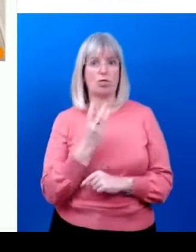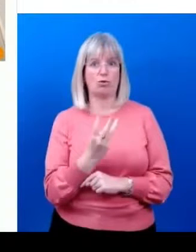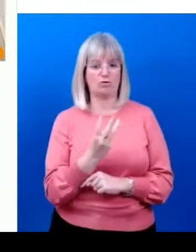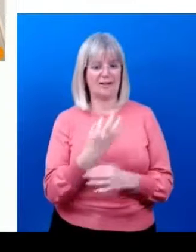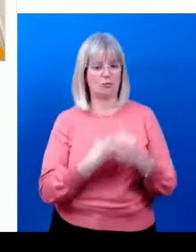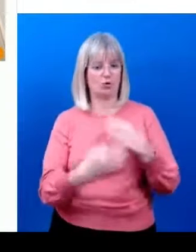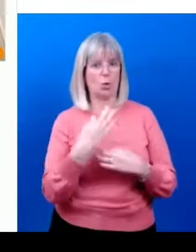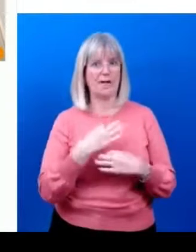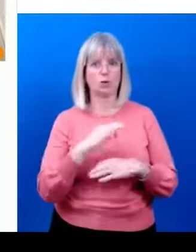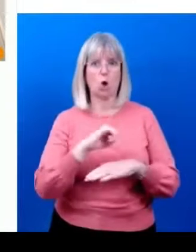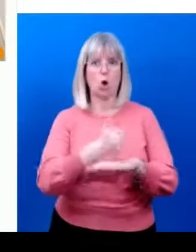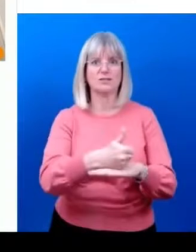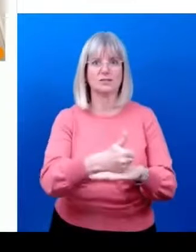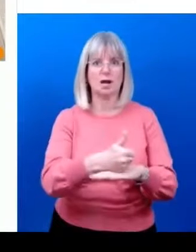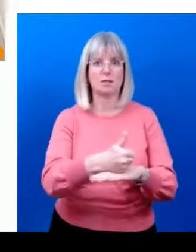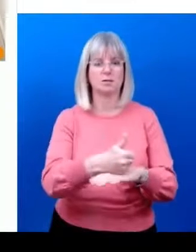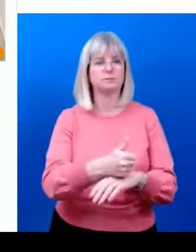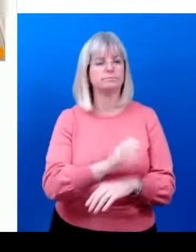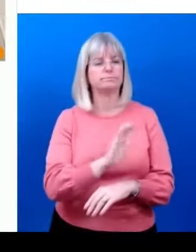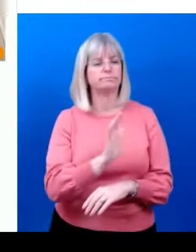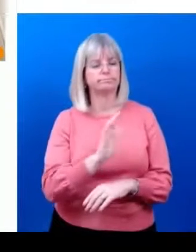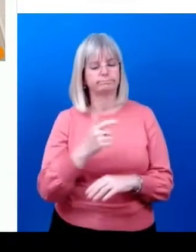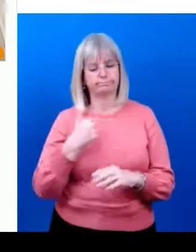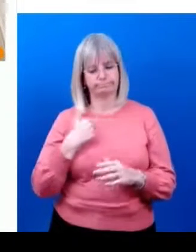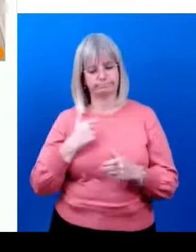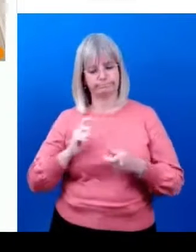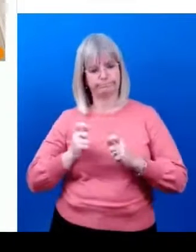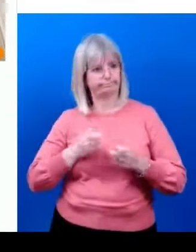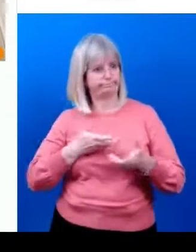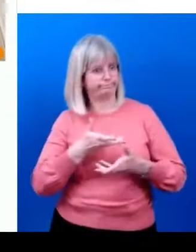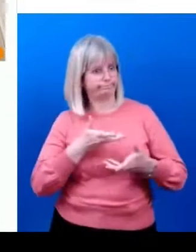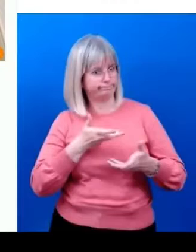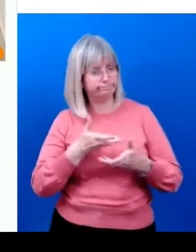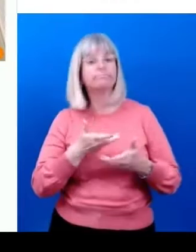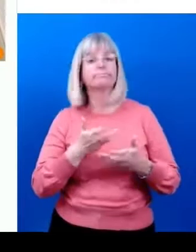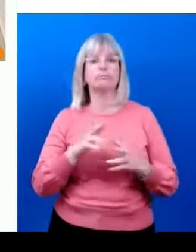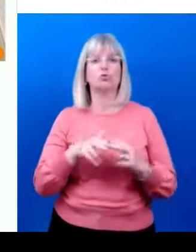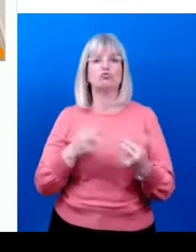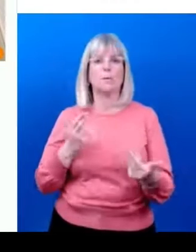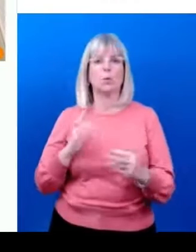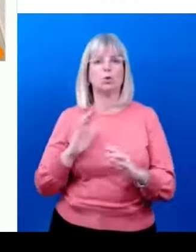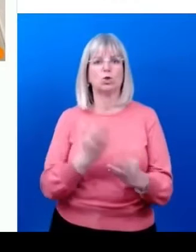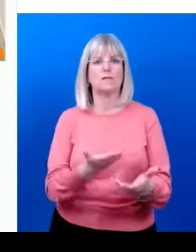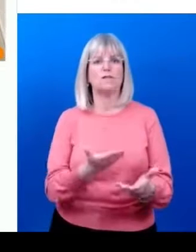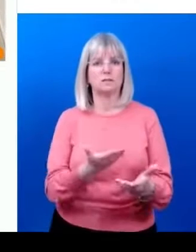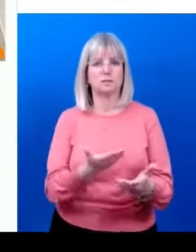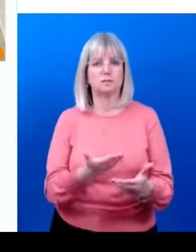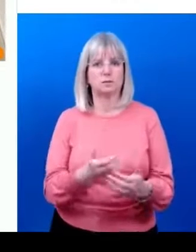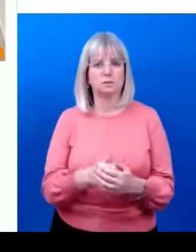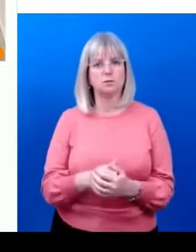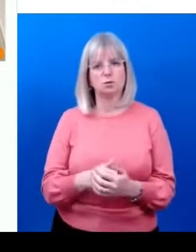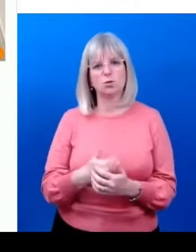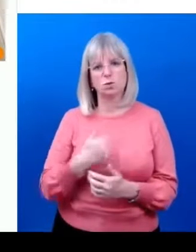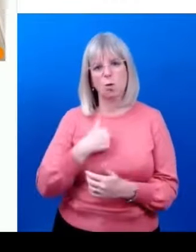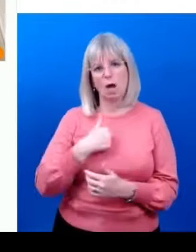completely satisfactory remotely. So we haven't. But I would challenge production companies not to forget the last 15 months where we